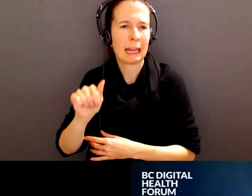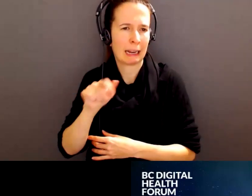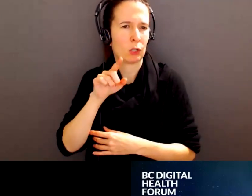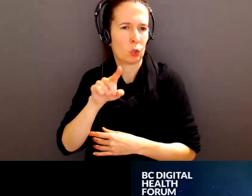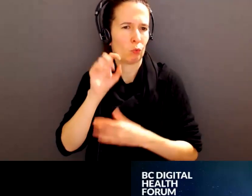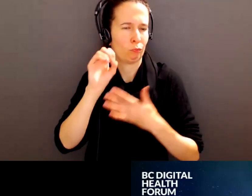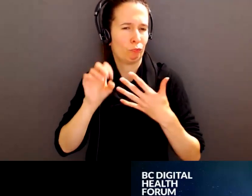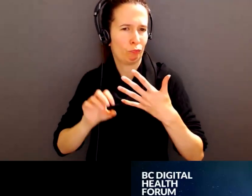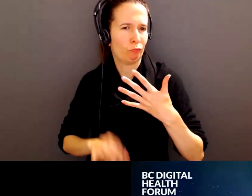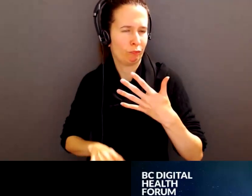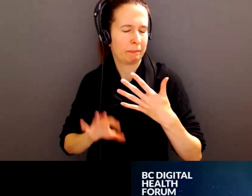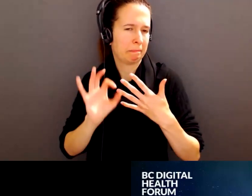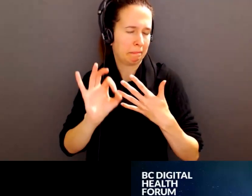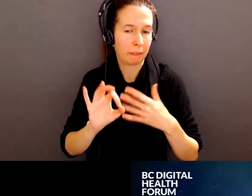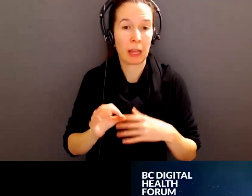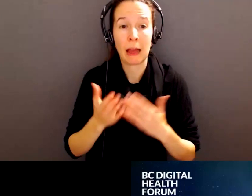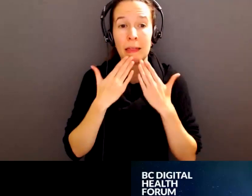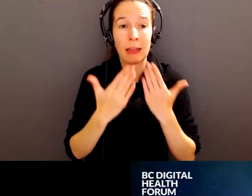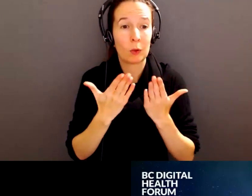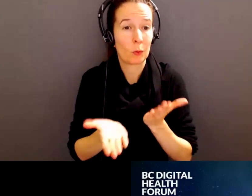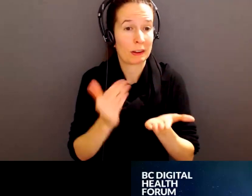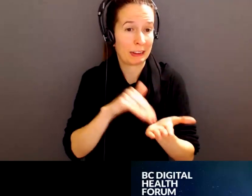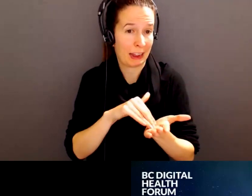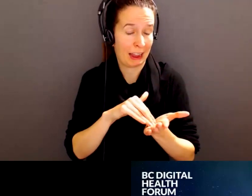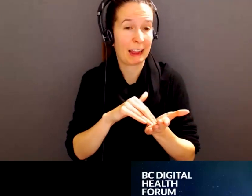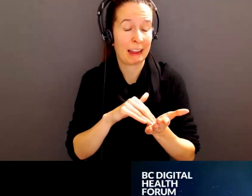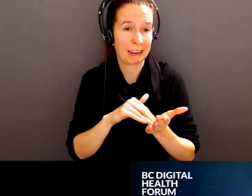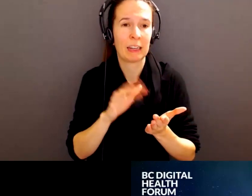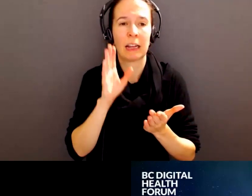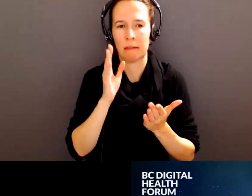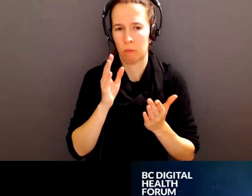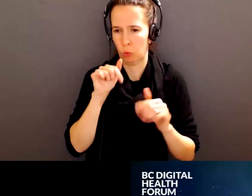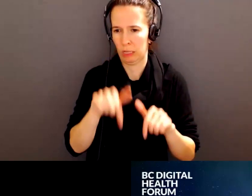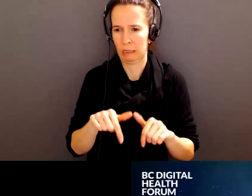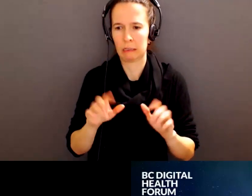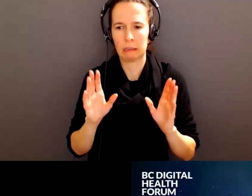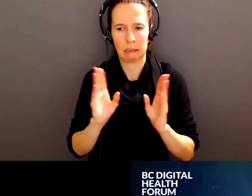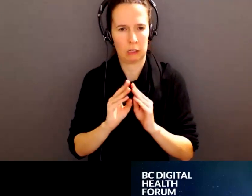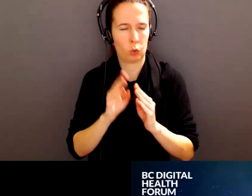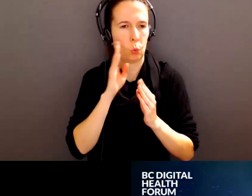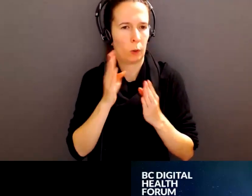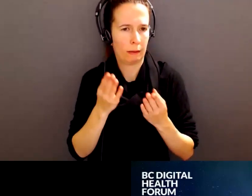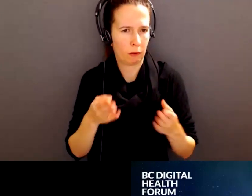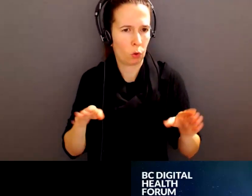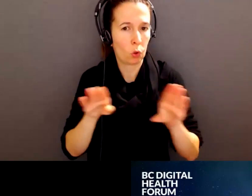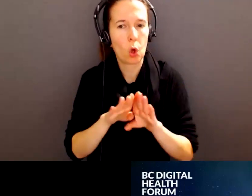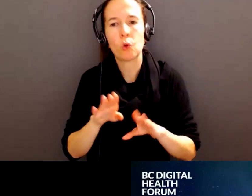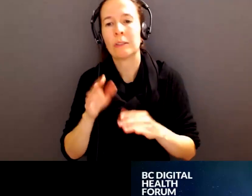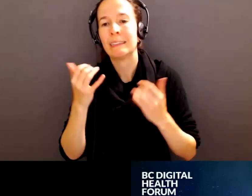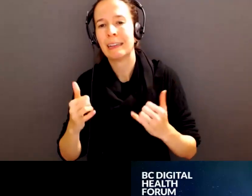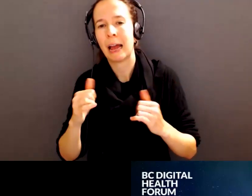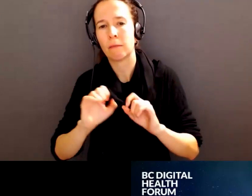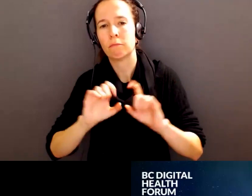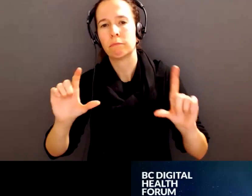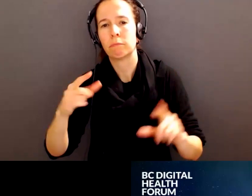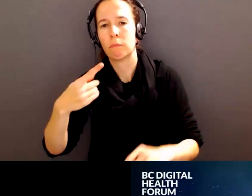Ho. So thank you again. We will, as I mentioned, end this session. You'll online see a Zoom poll to